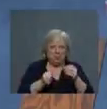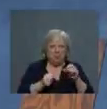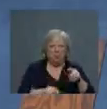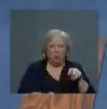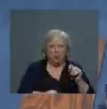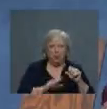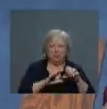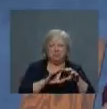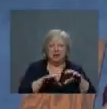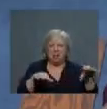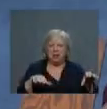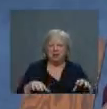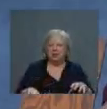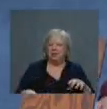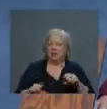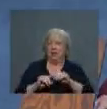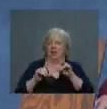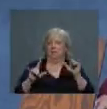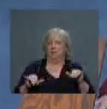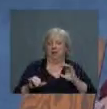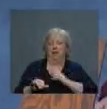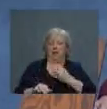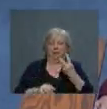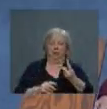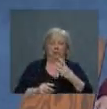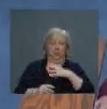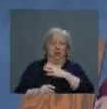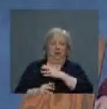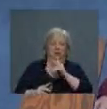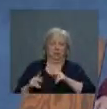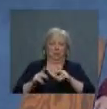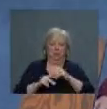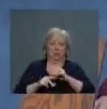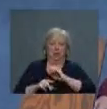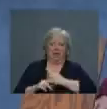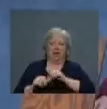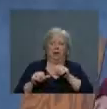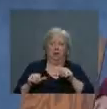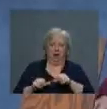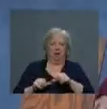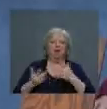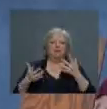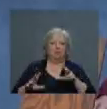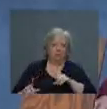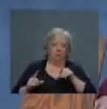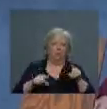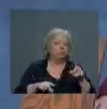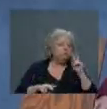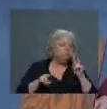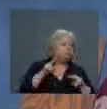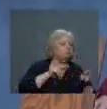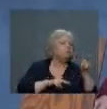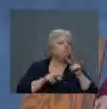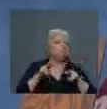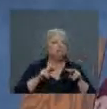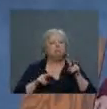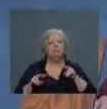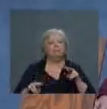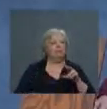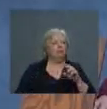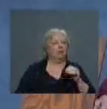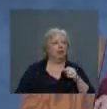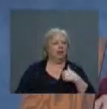Obviously, our two council people that is in our area have gone and looked at it. And I have